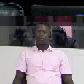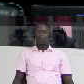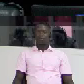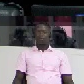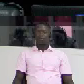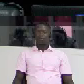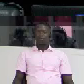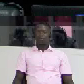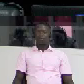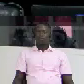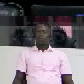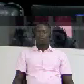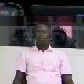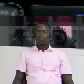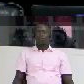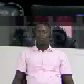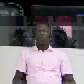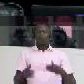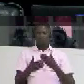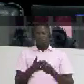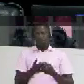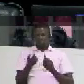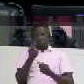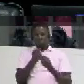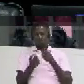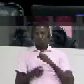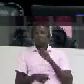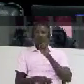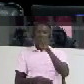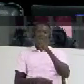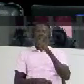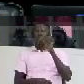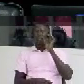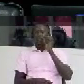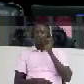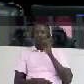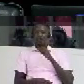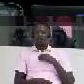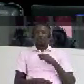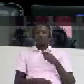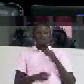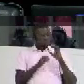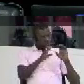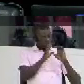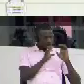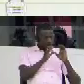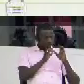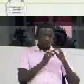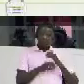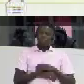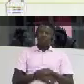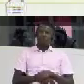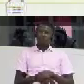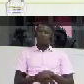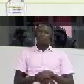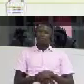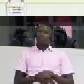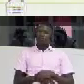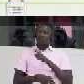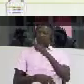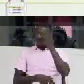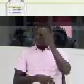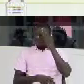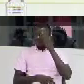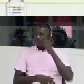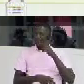Please repeat your answer. I was consulting with. baamtuwaatal sa son lim la laaj mooy ndax xamoon nga jokkoo am Yaya Jammeh